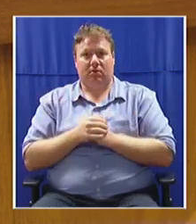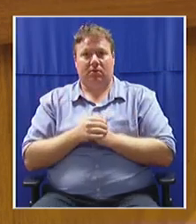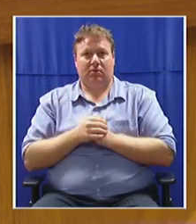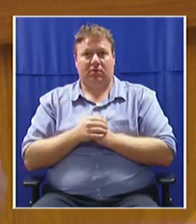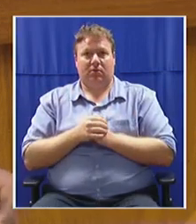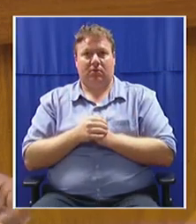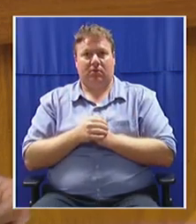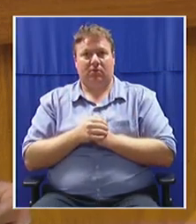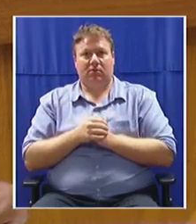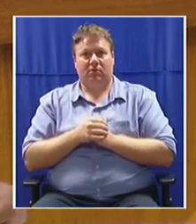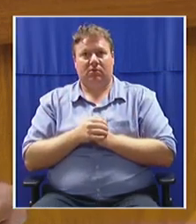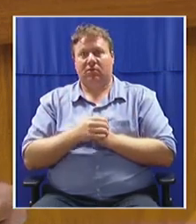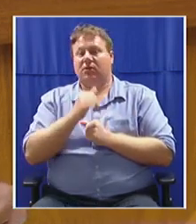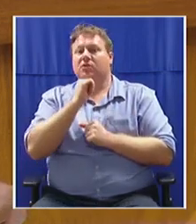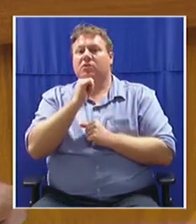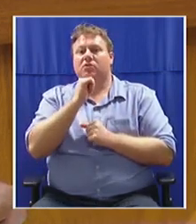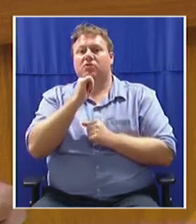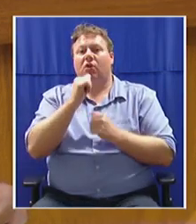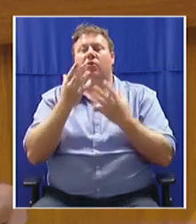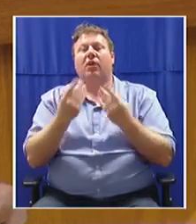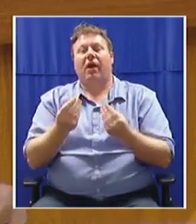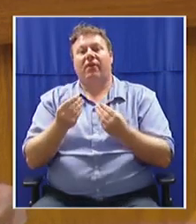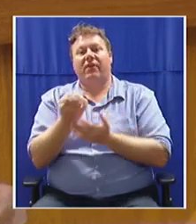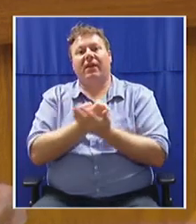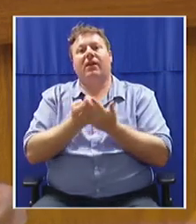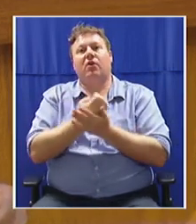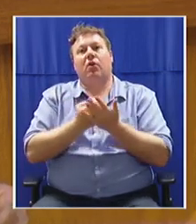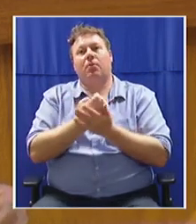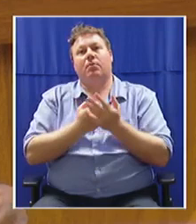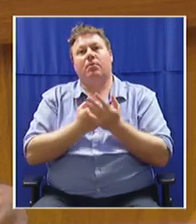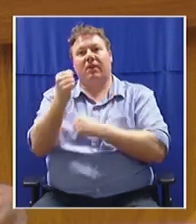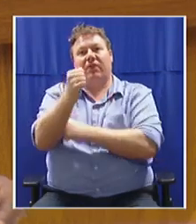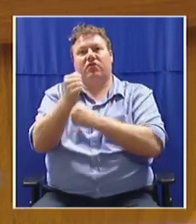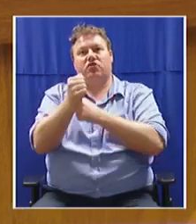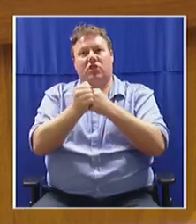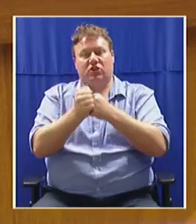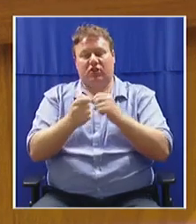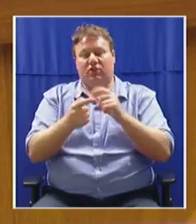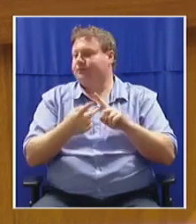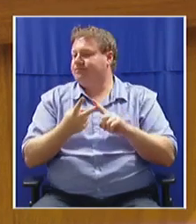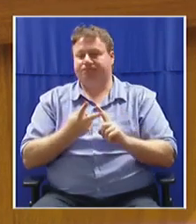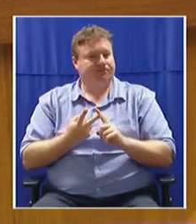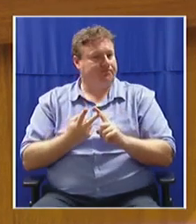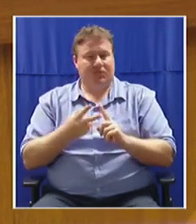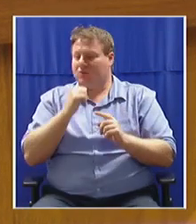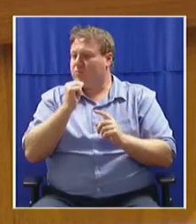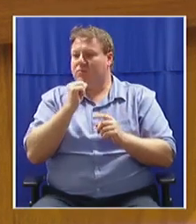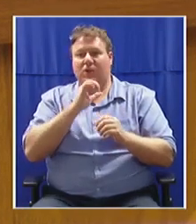lack the necessary economic infrastructure, lack